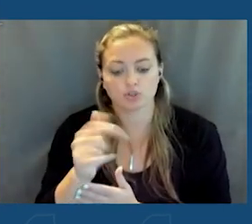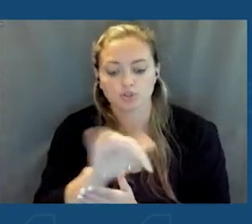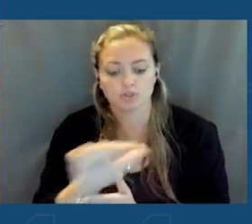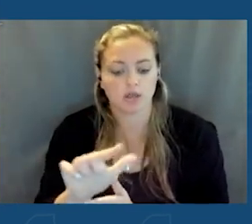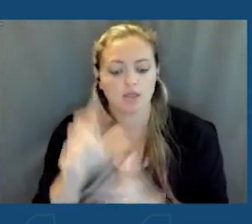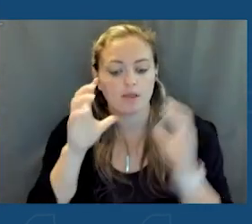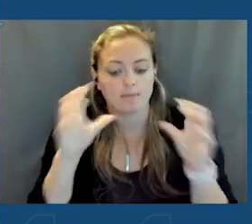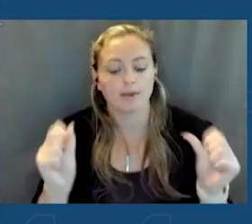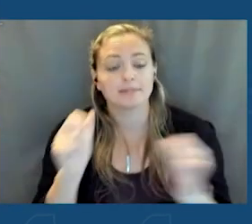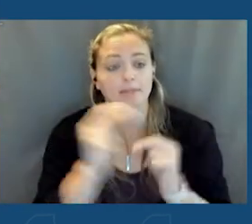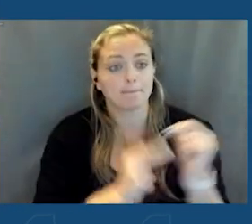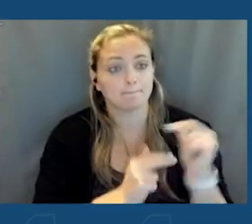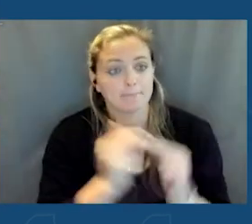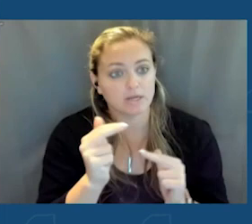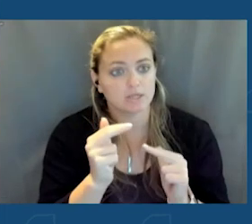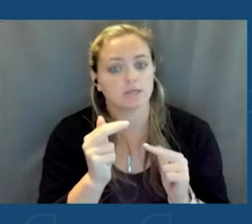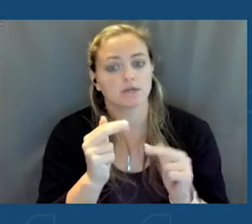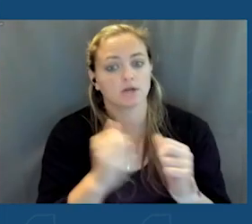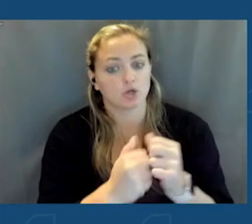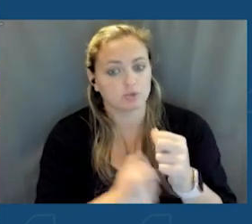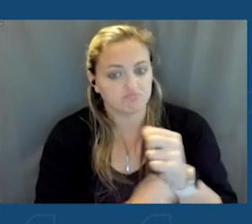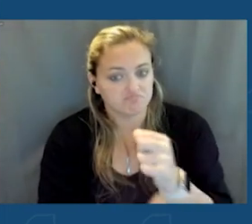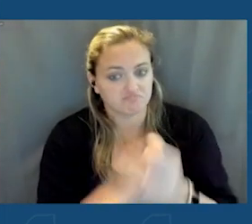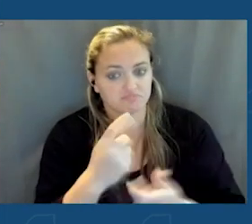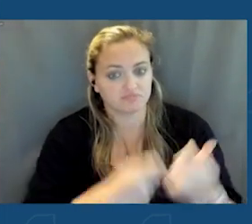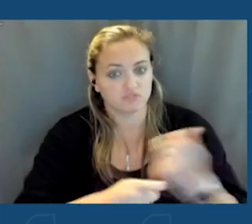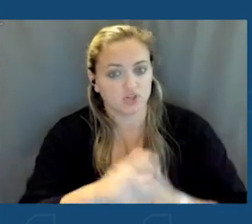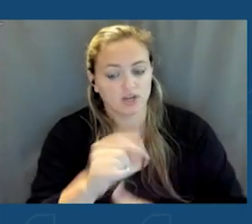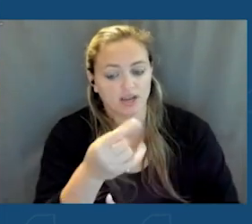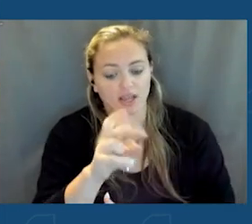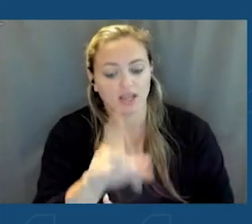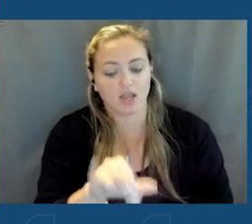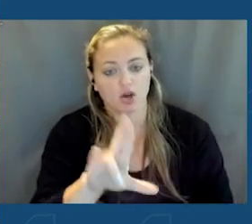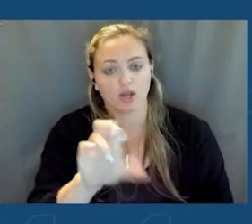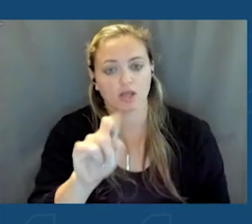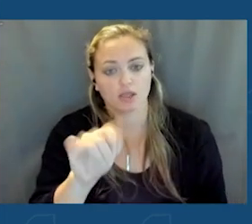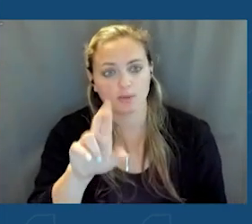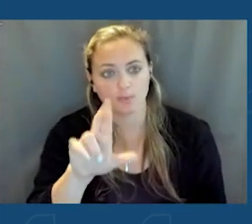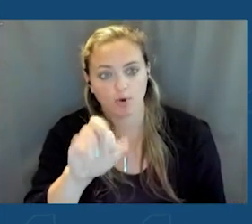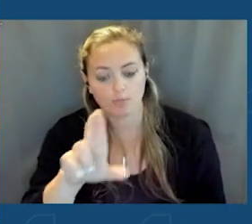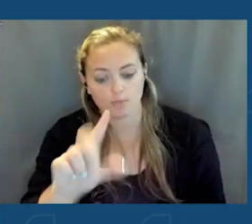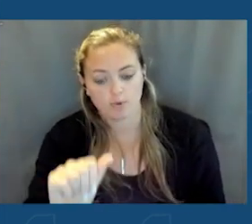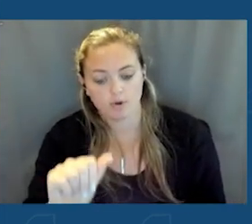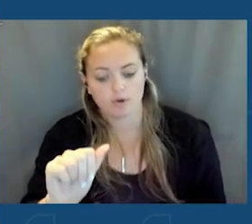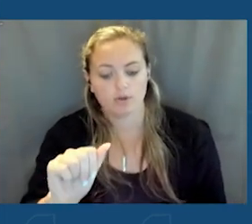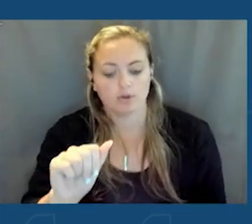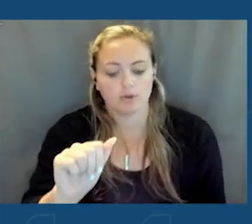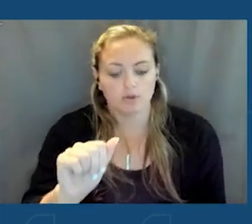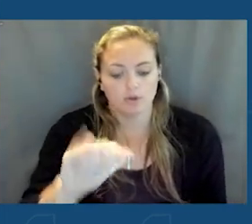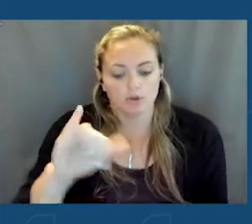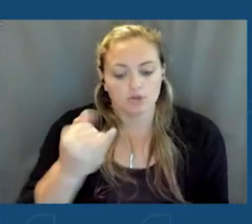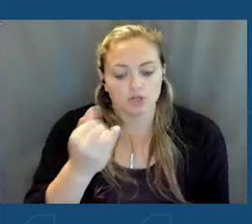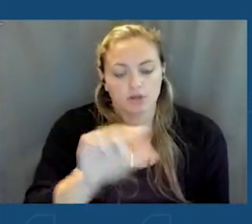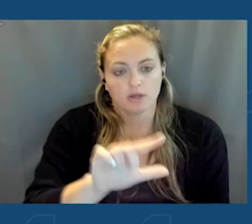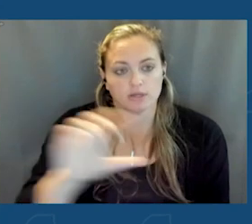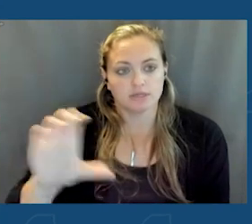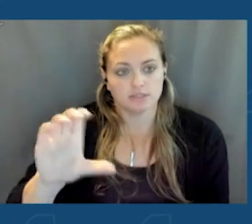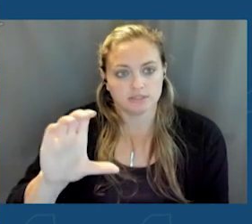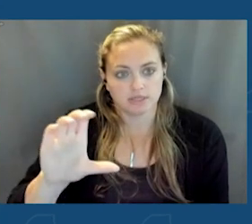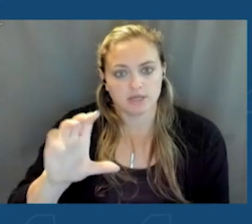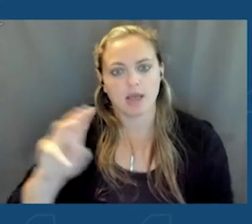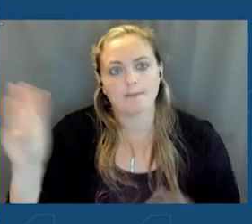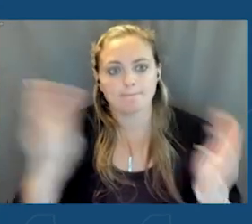and Construction Trades, Gary LaBarbera, the Principal of JLC Infrastructure,